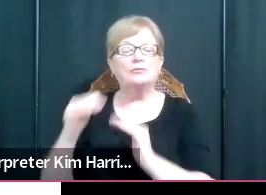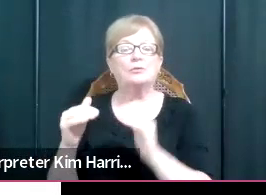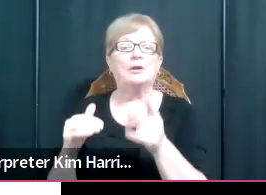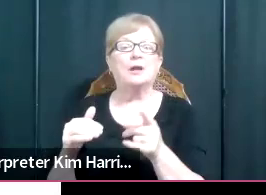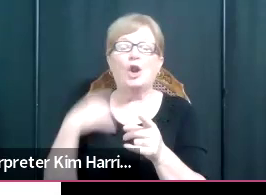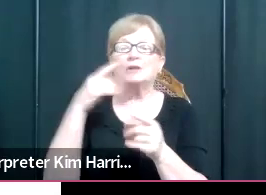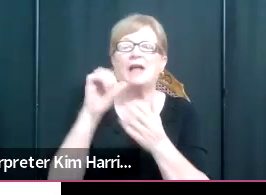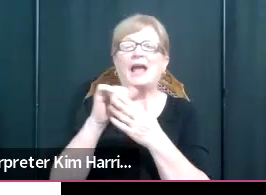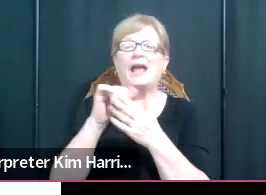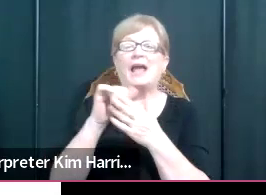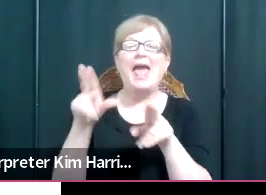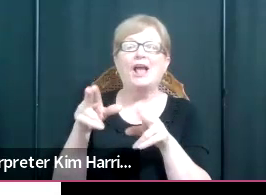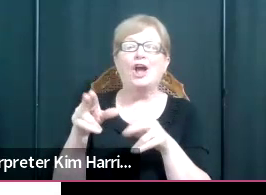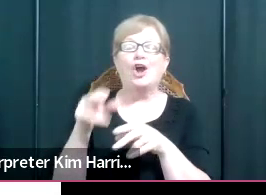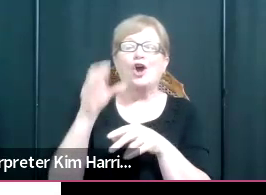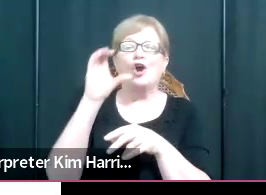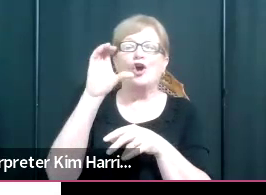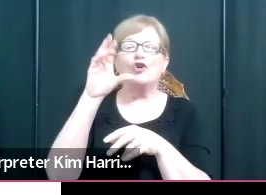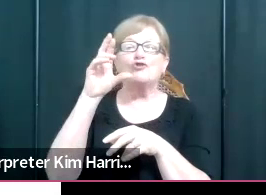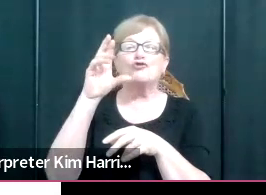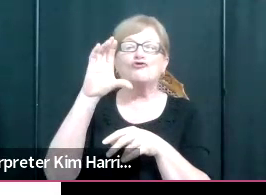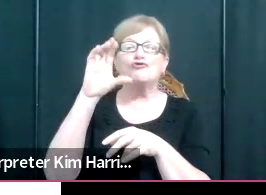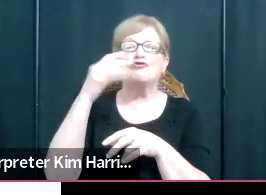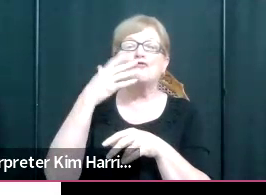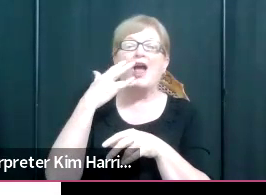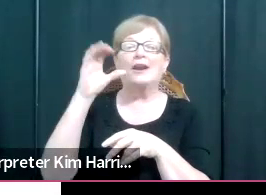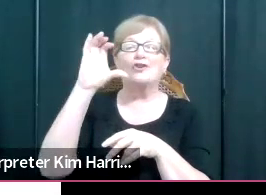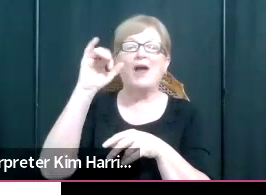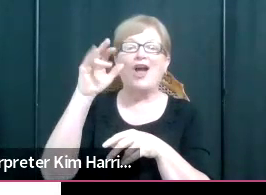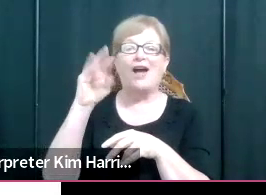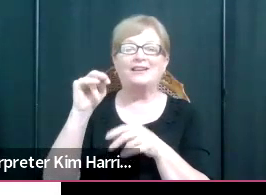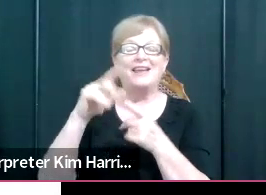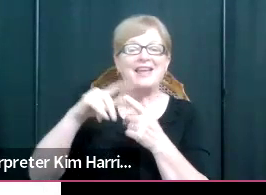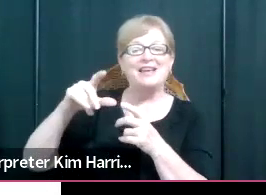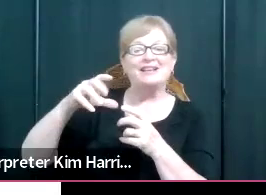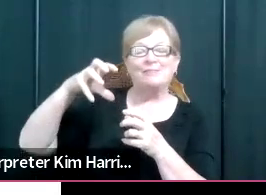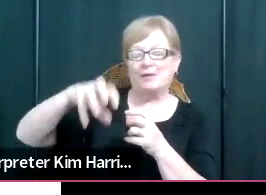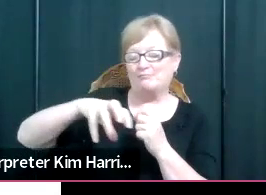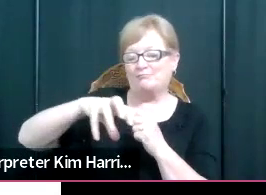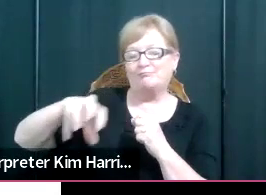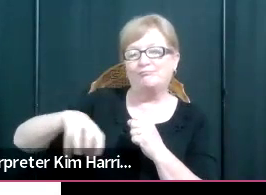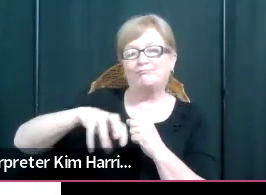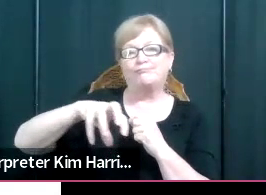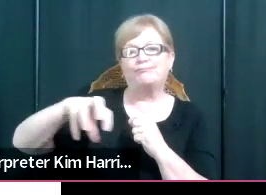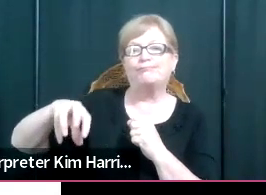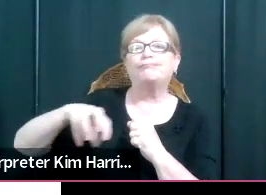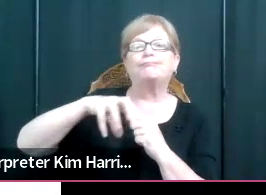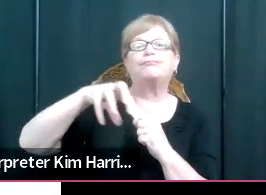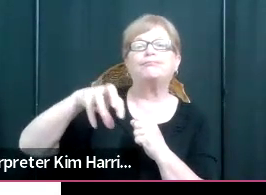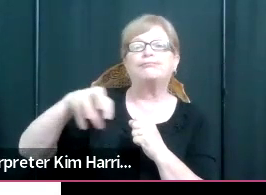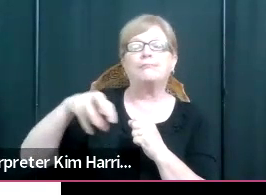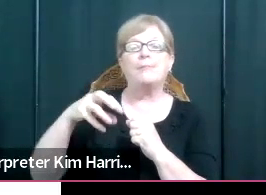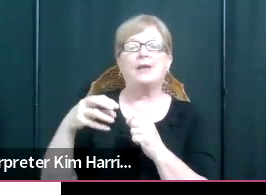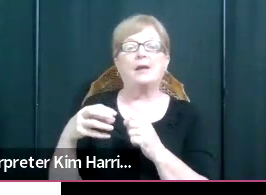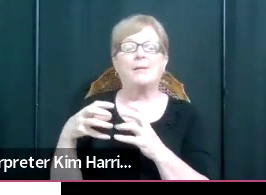an egg crayon. So if you have somebody who needs an atypical grip for a crayon, maybe a wider